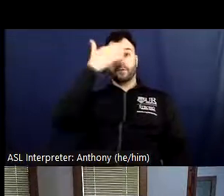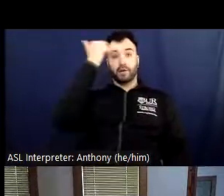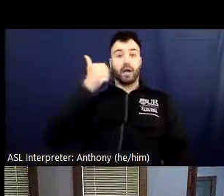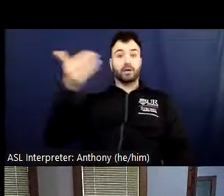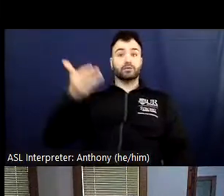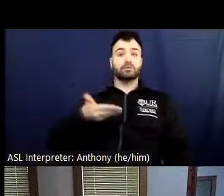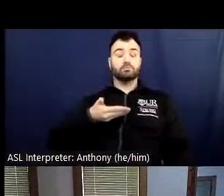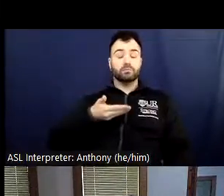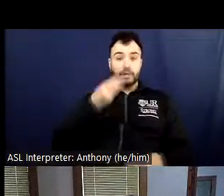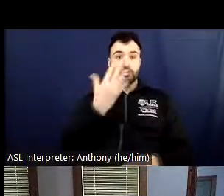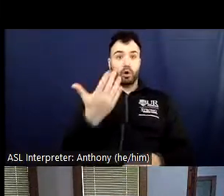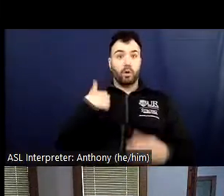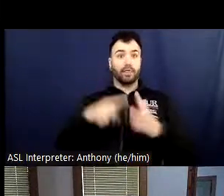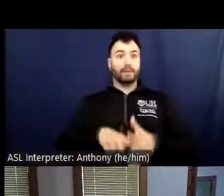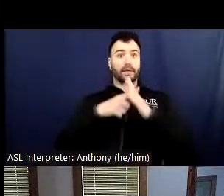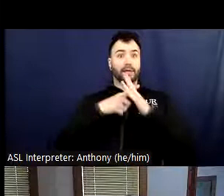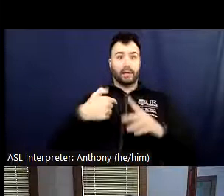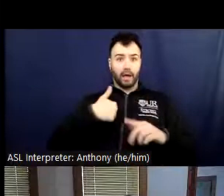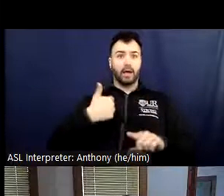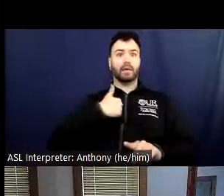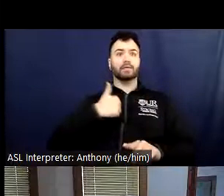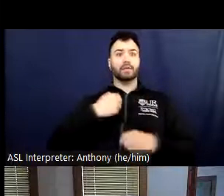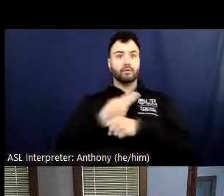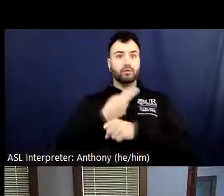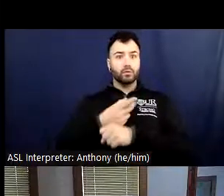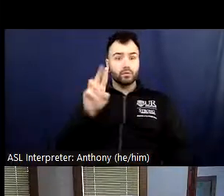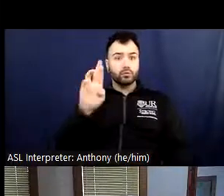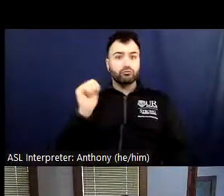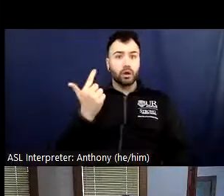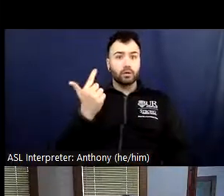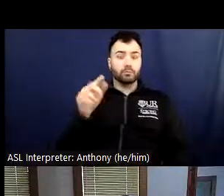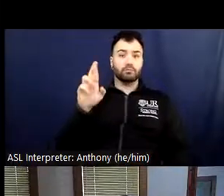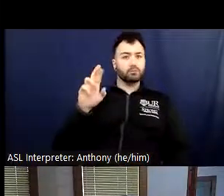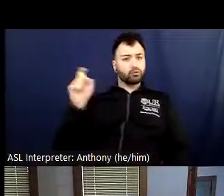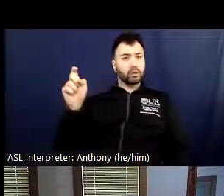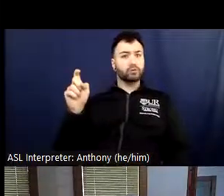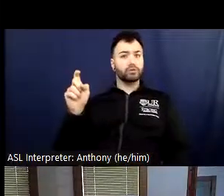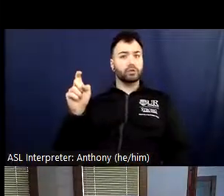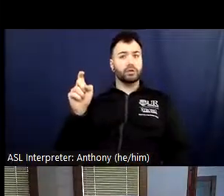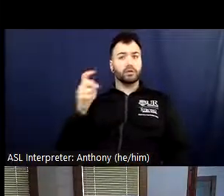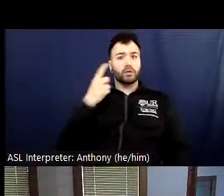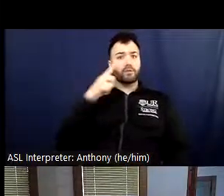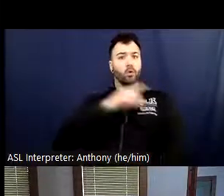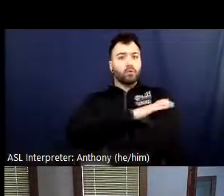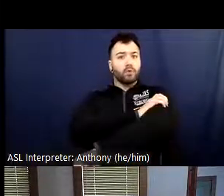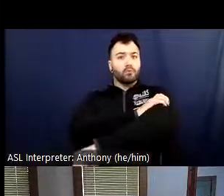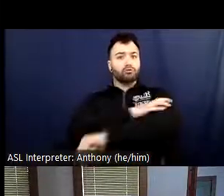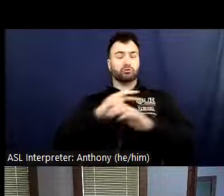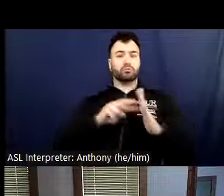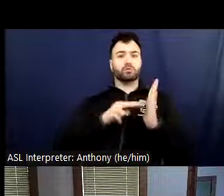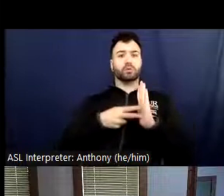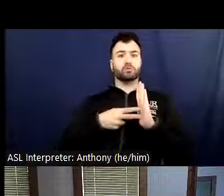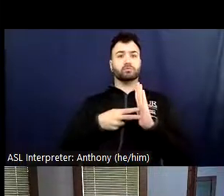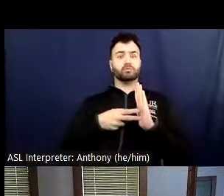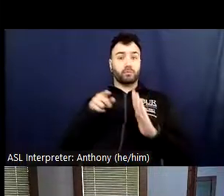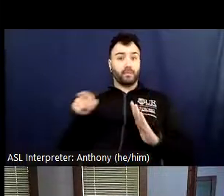user. I am taking a prescription drug known, I can't remember the name of it, but it's a blood pressure drug. And that blood